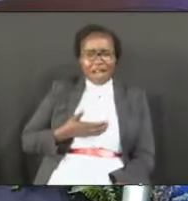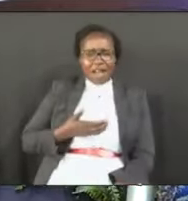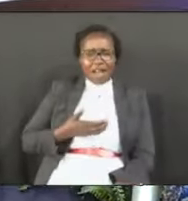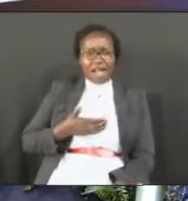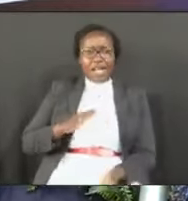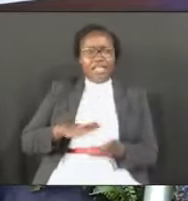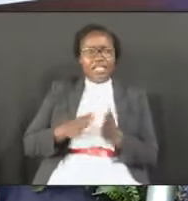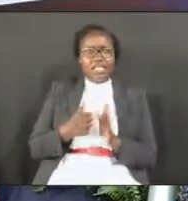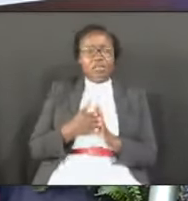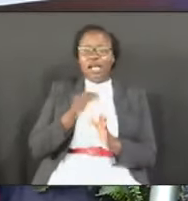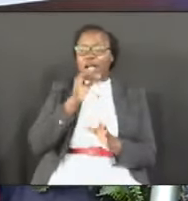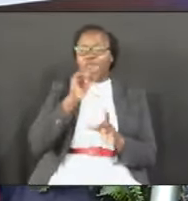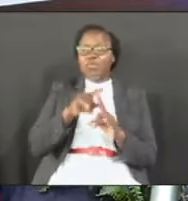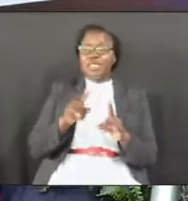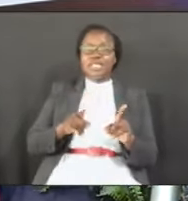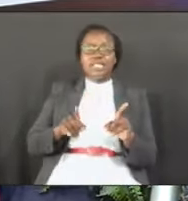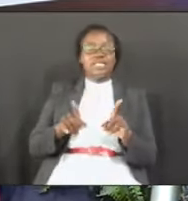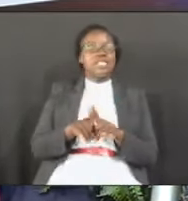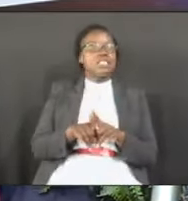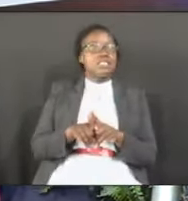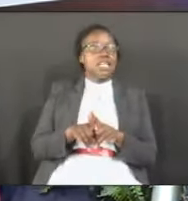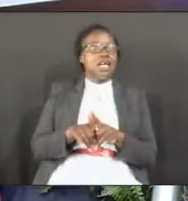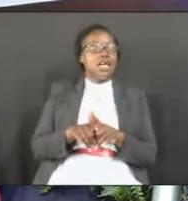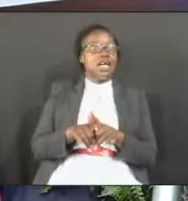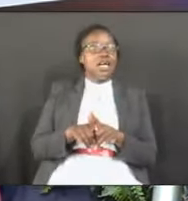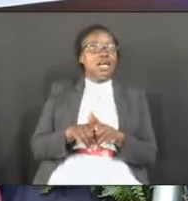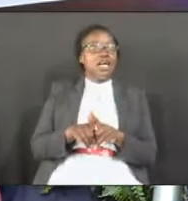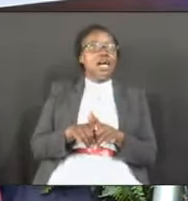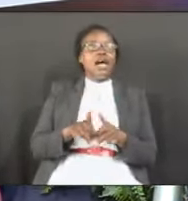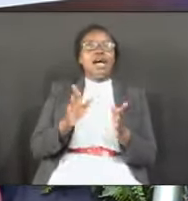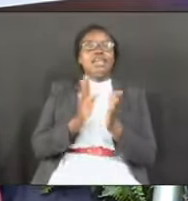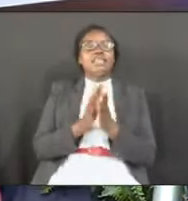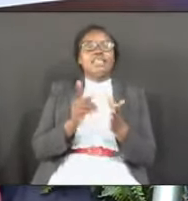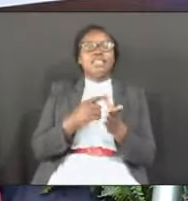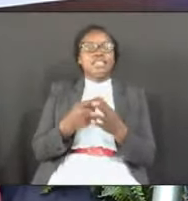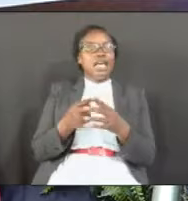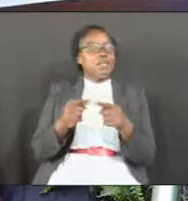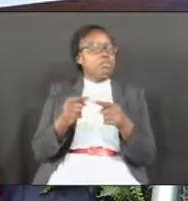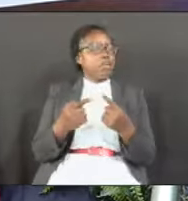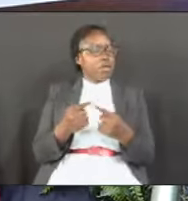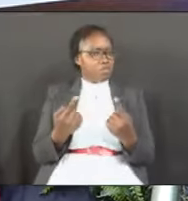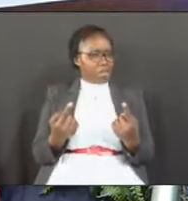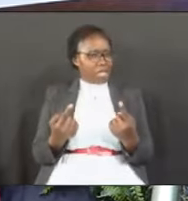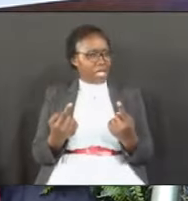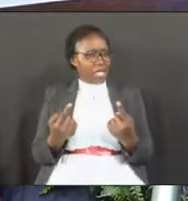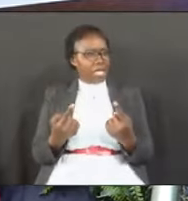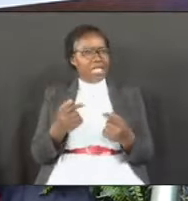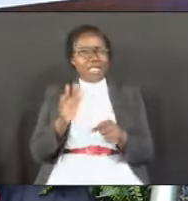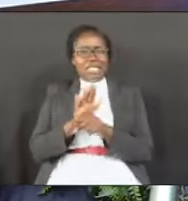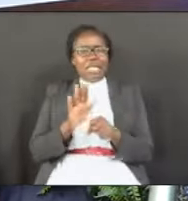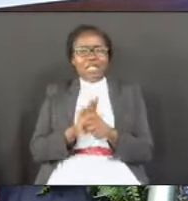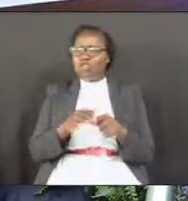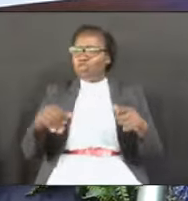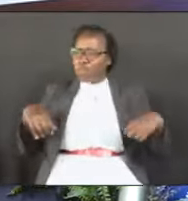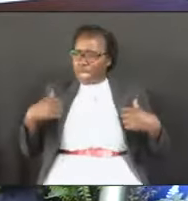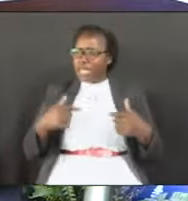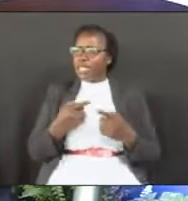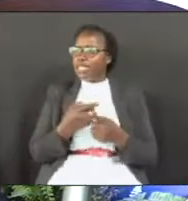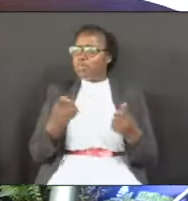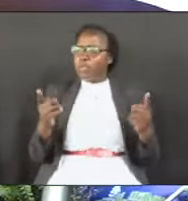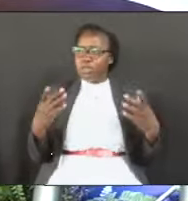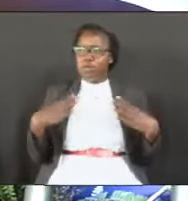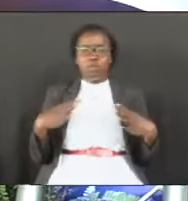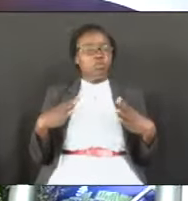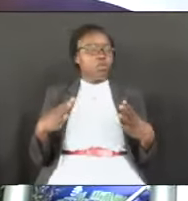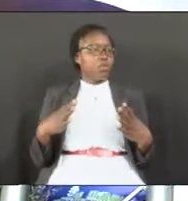become brothers and sisters in the house of God. Let us break the barriers. We are too much tribal people.